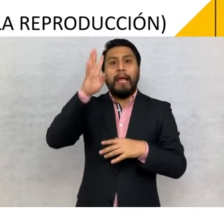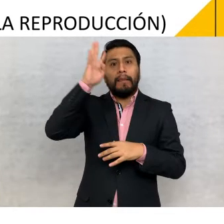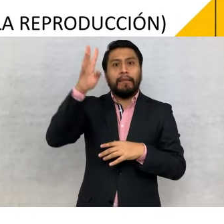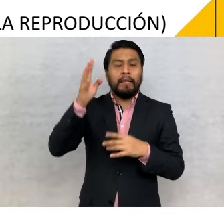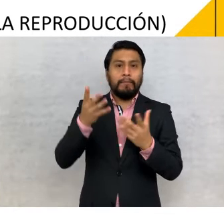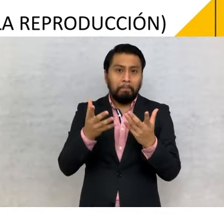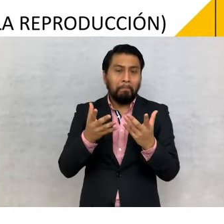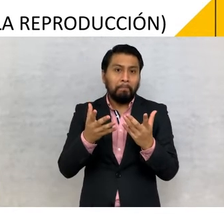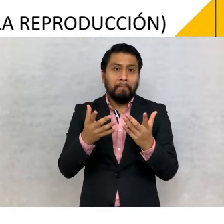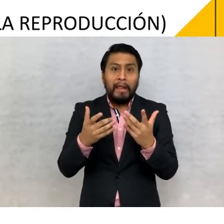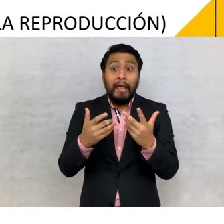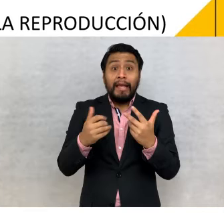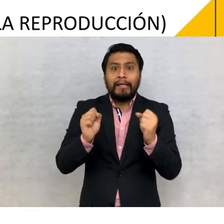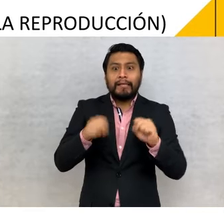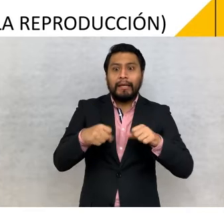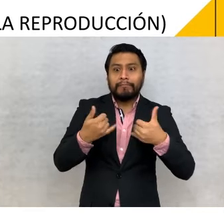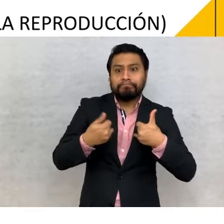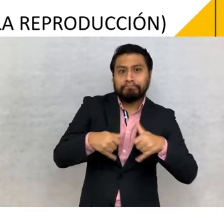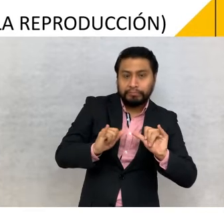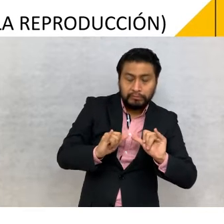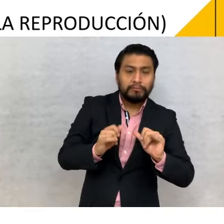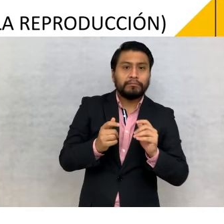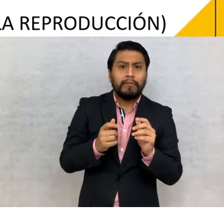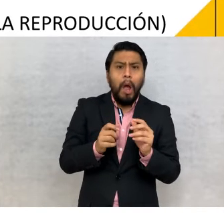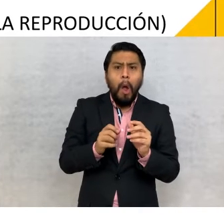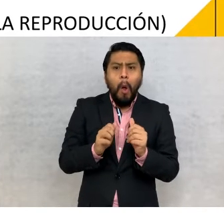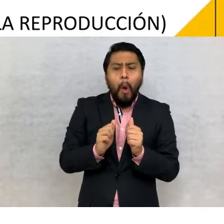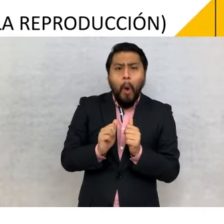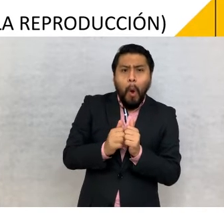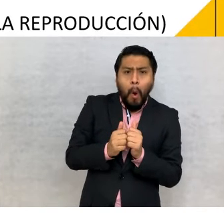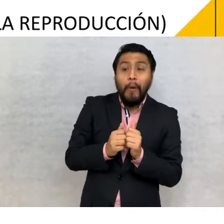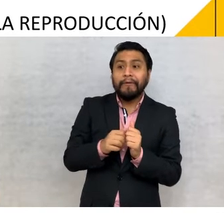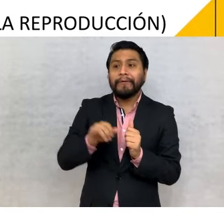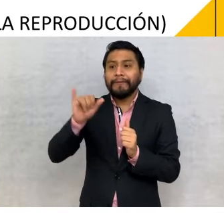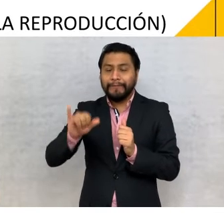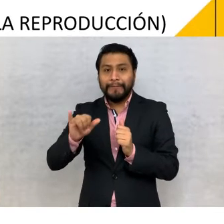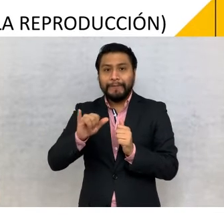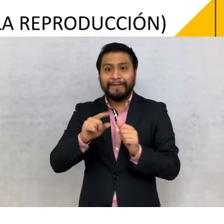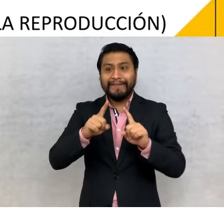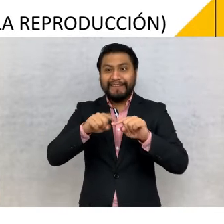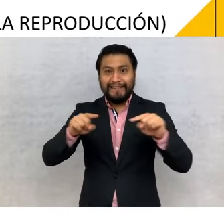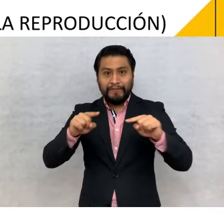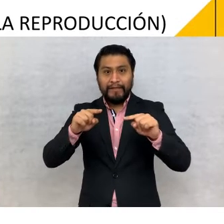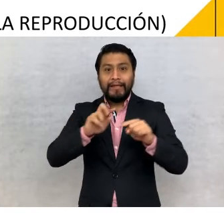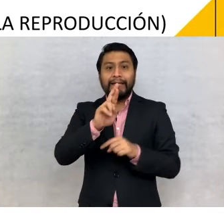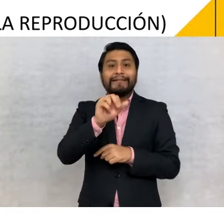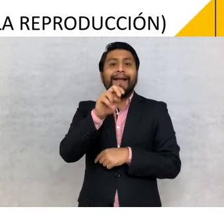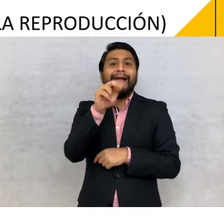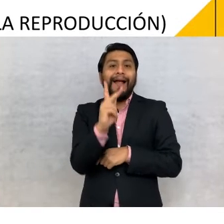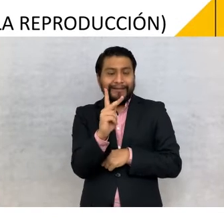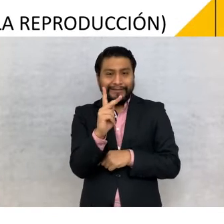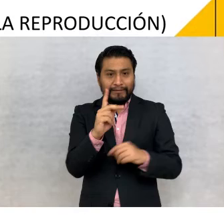is actually carried out, in order to rank those beings considered